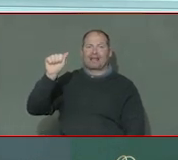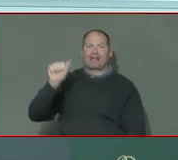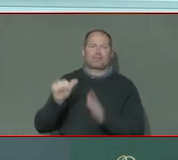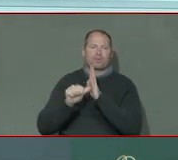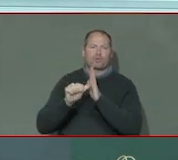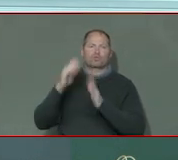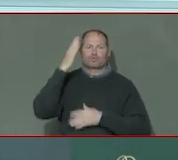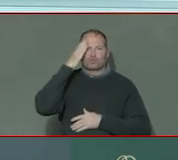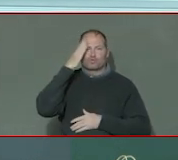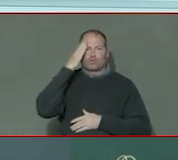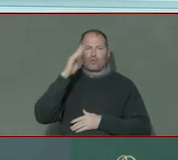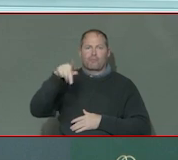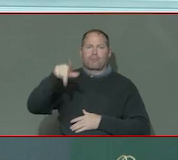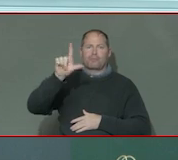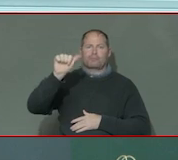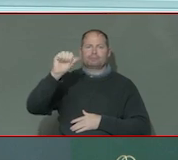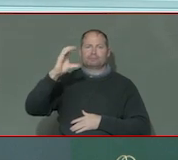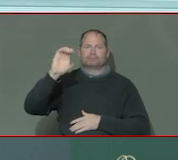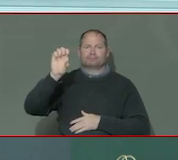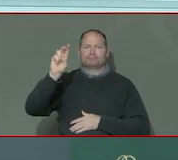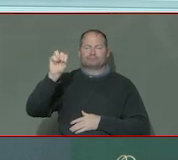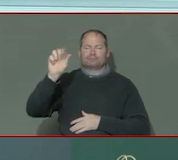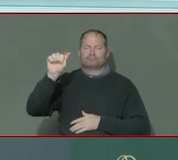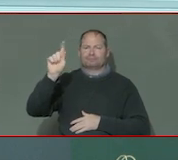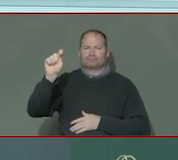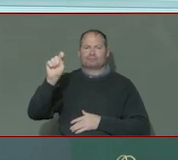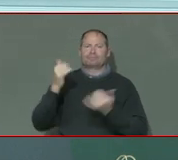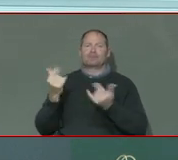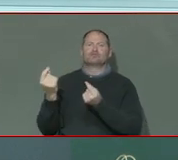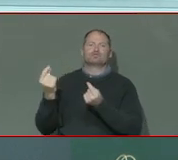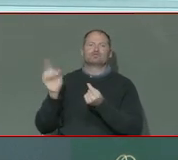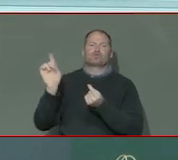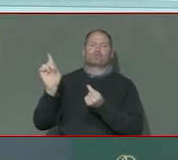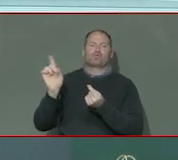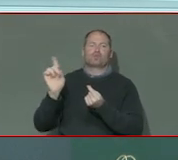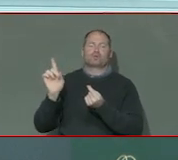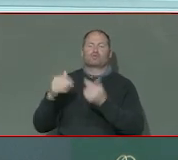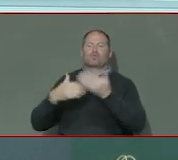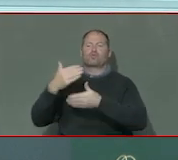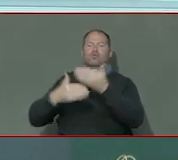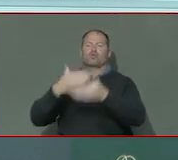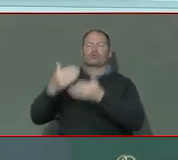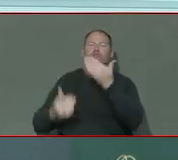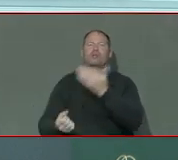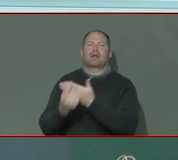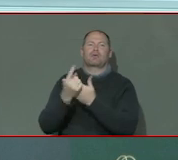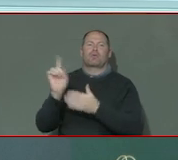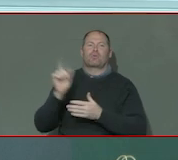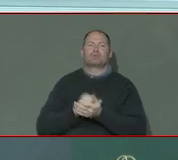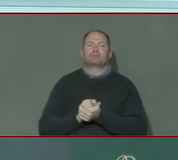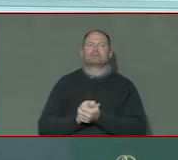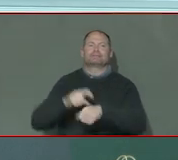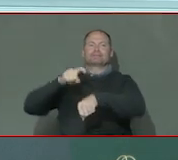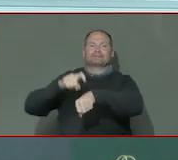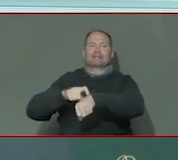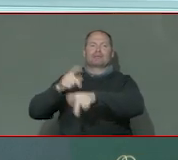important to know the functions and the function they are going to have throughout gestation. Remember, it's called gestation